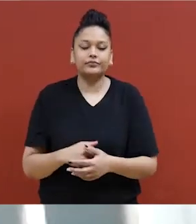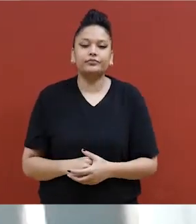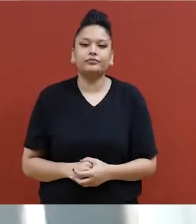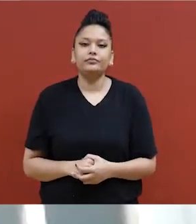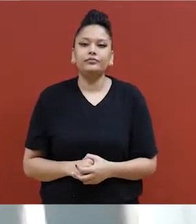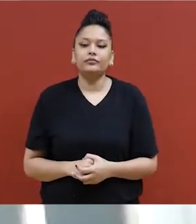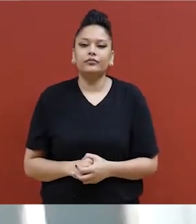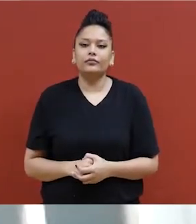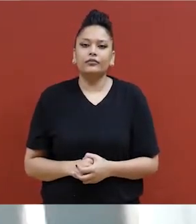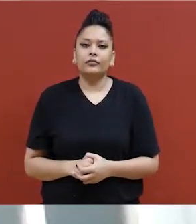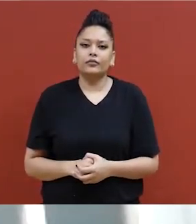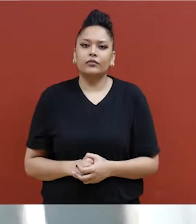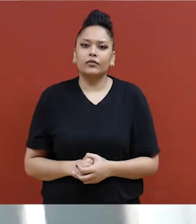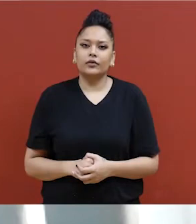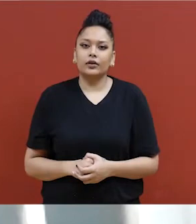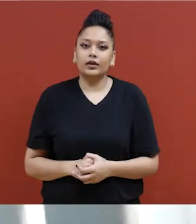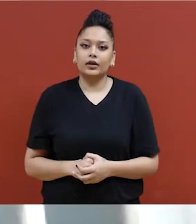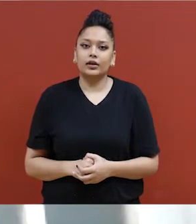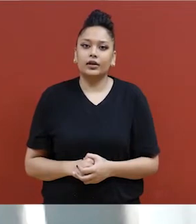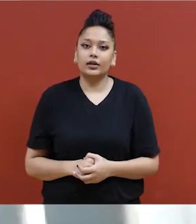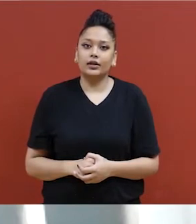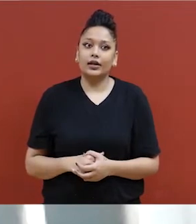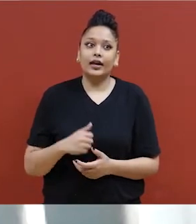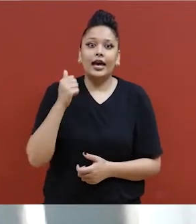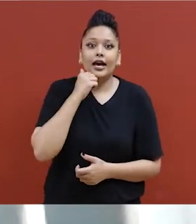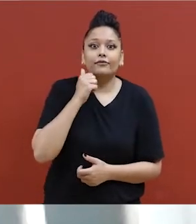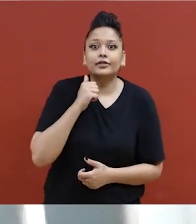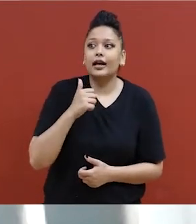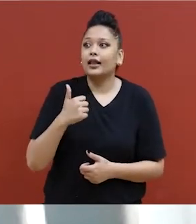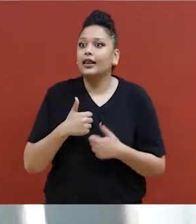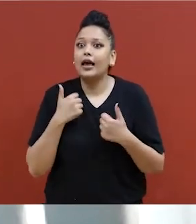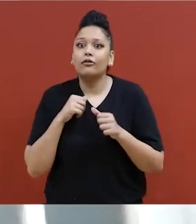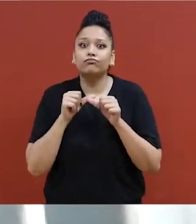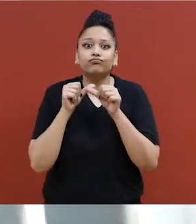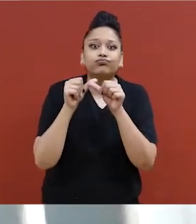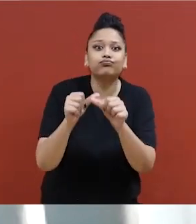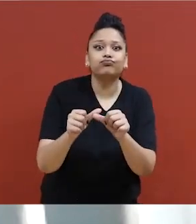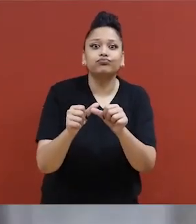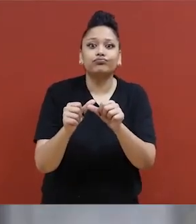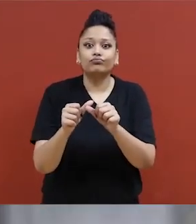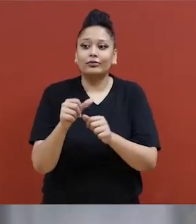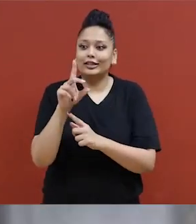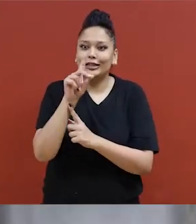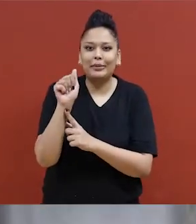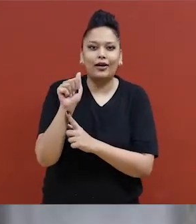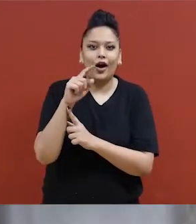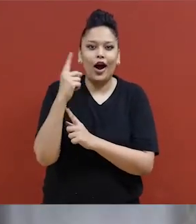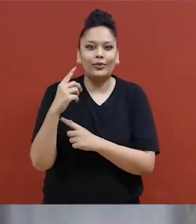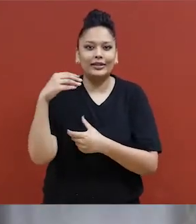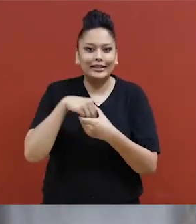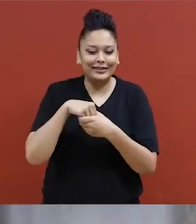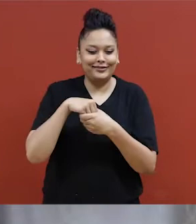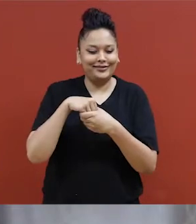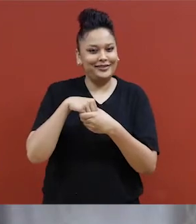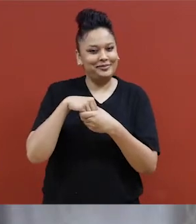it's who I am. It's always been who I am, right? It's a lifestyle. Yeah.